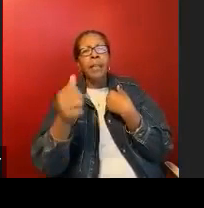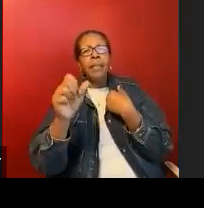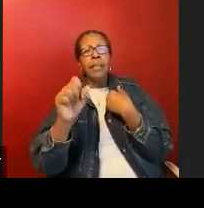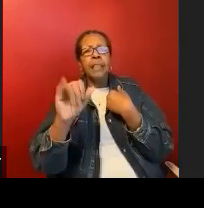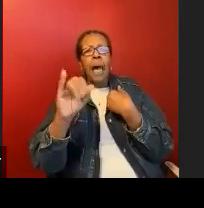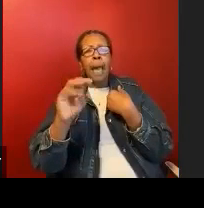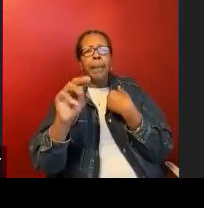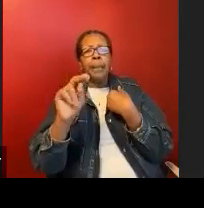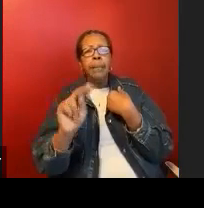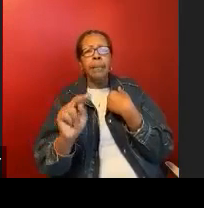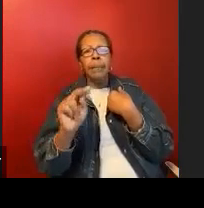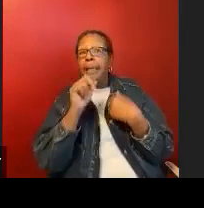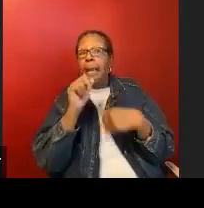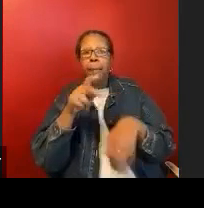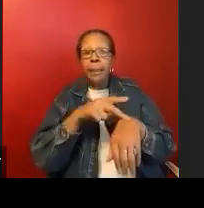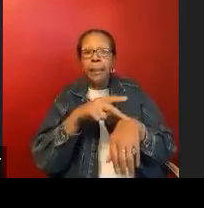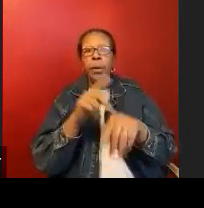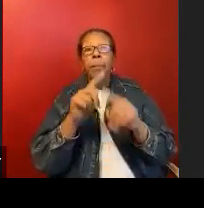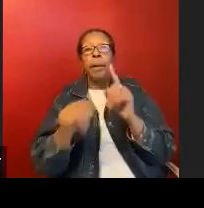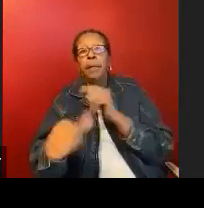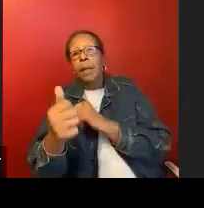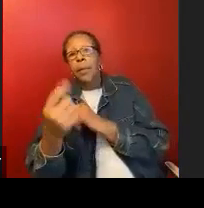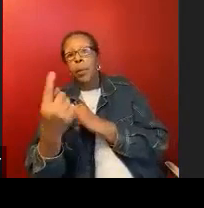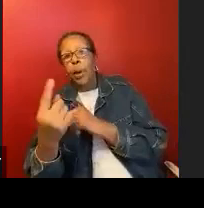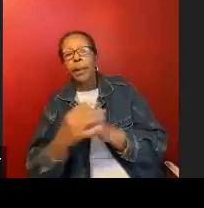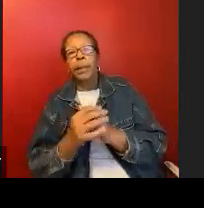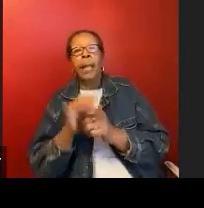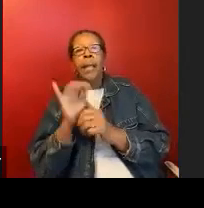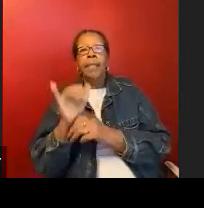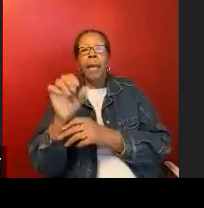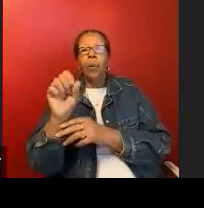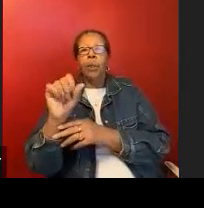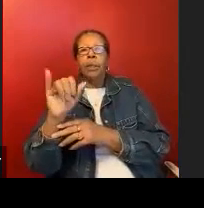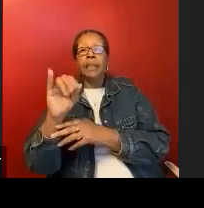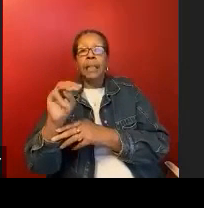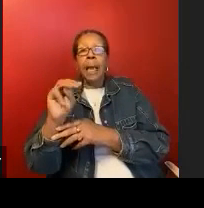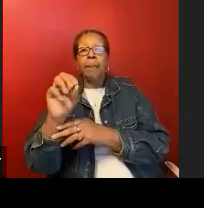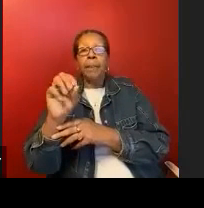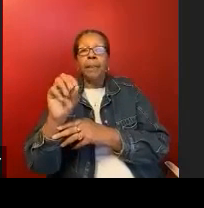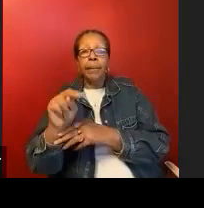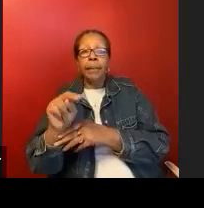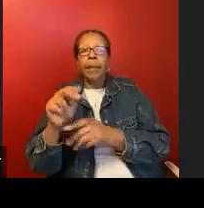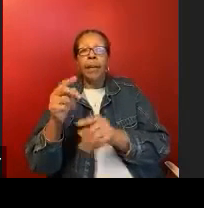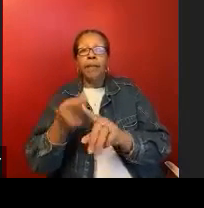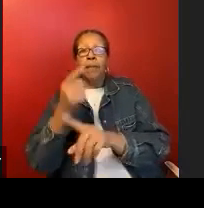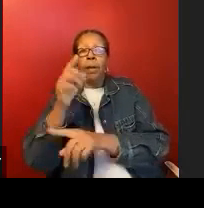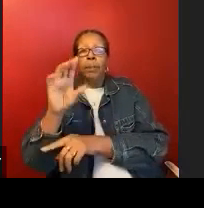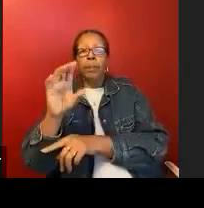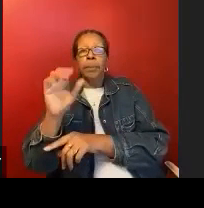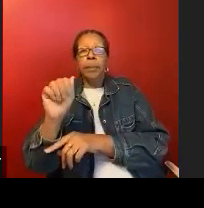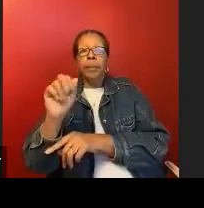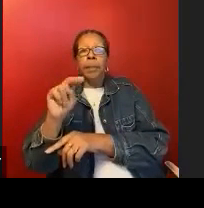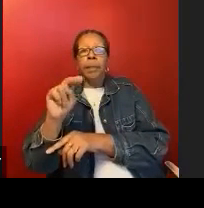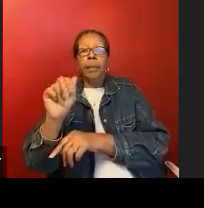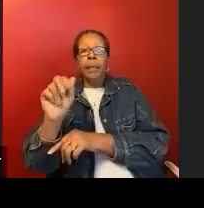Peter. And this Simon was he was a Canaanite. So he was not a